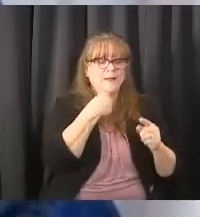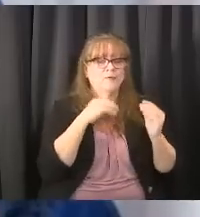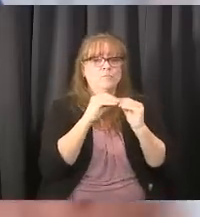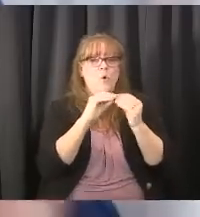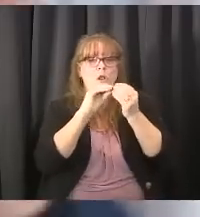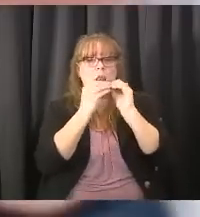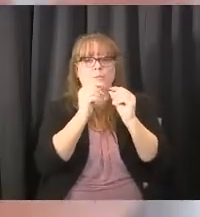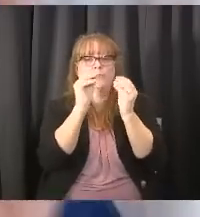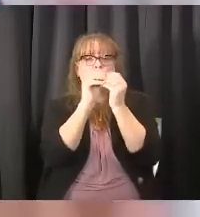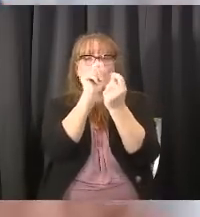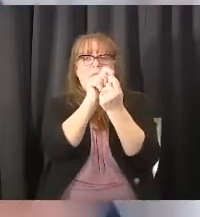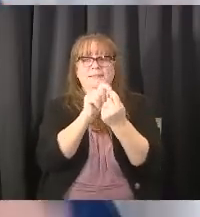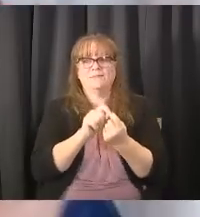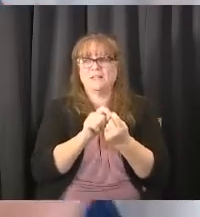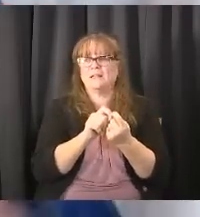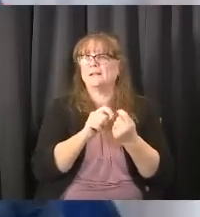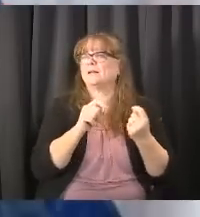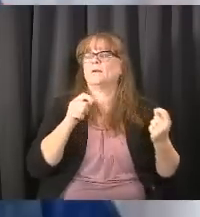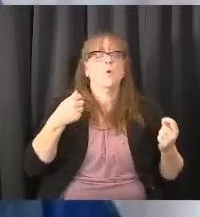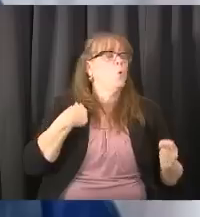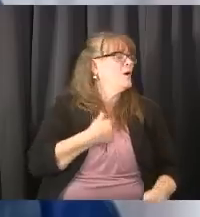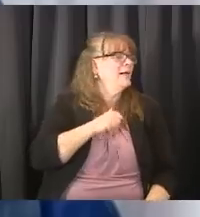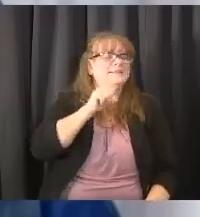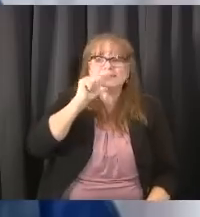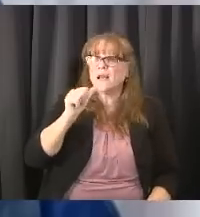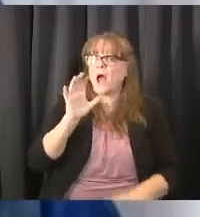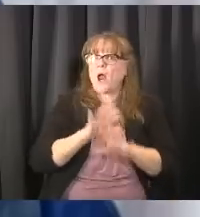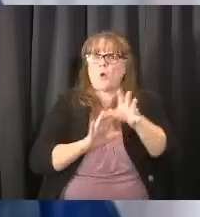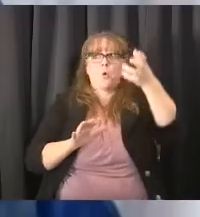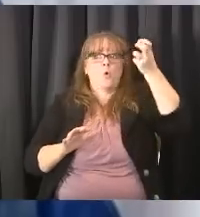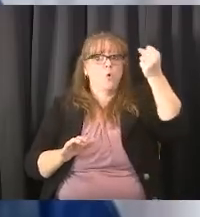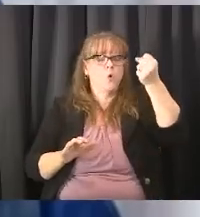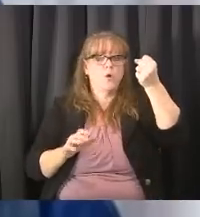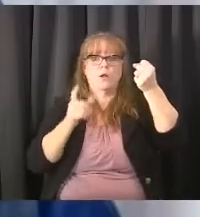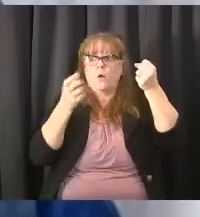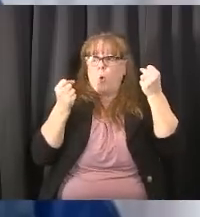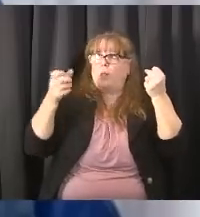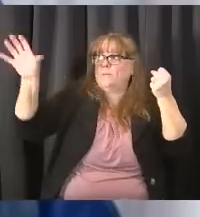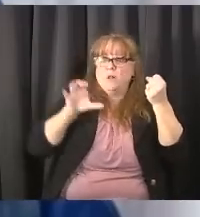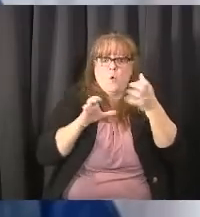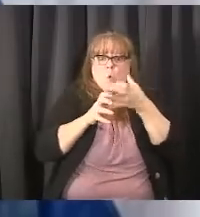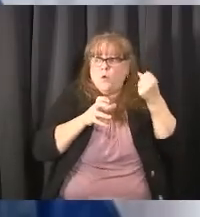be minimal inventory if they're Monday and Tuesday clinics and they're unsure of supply for that week.